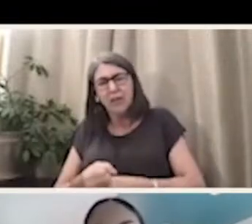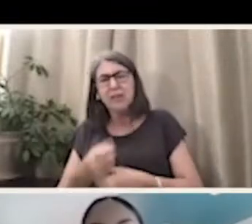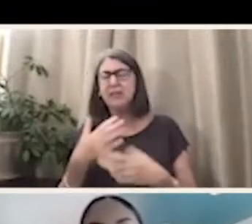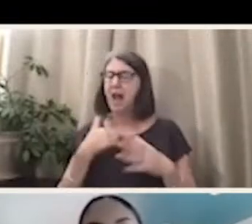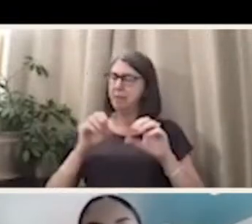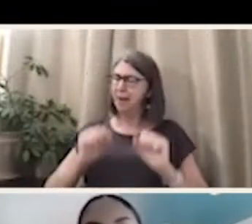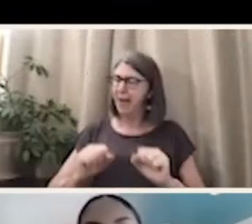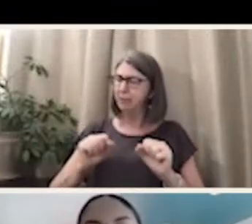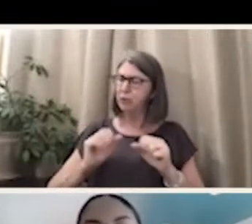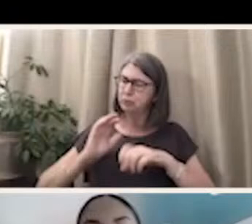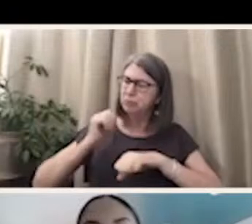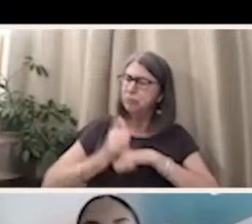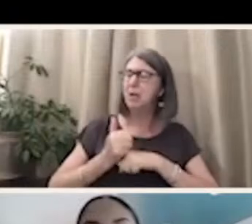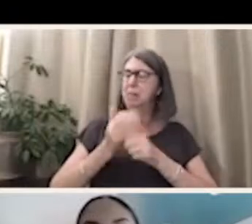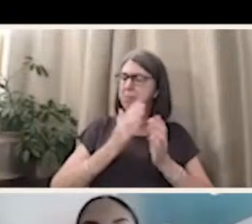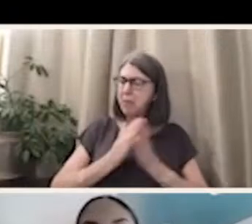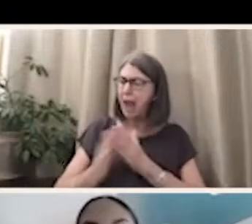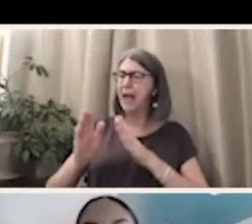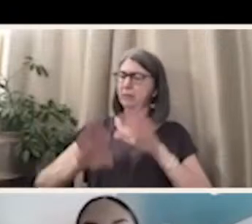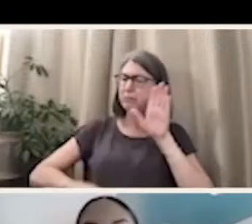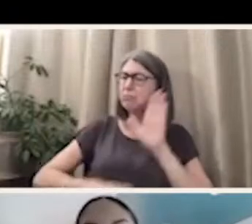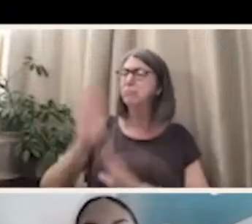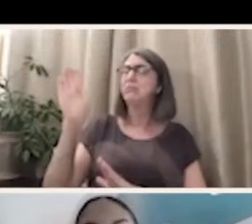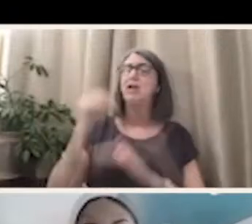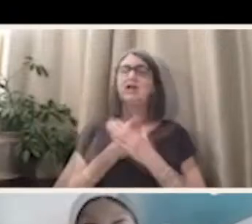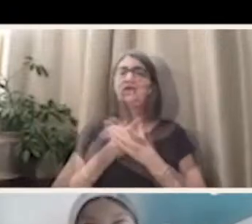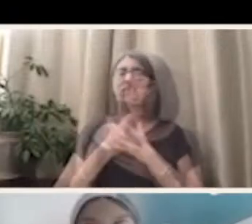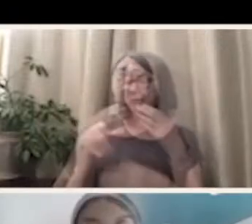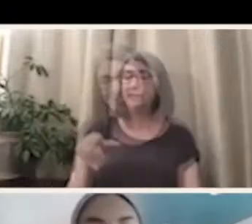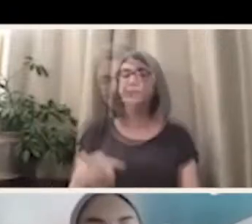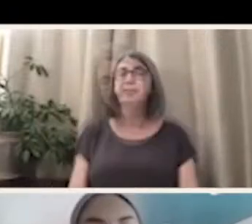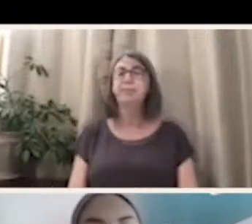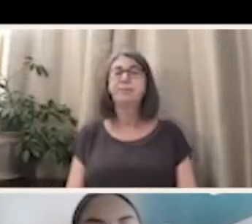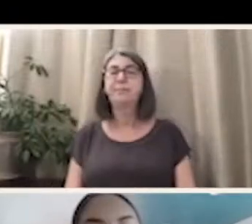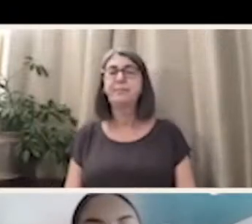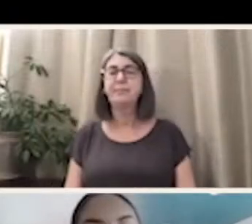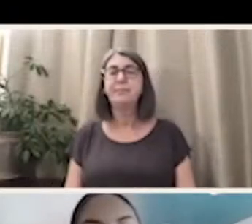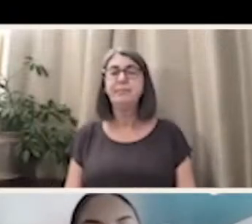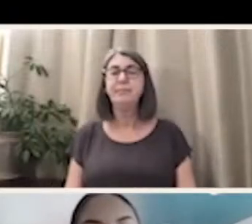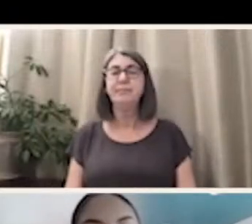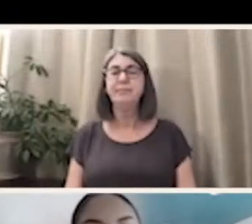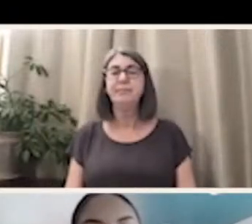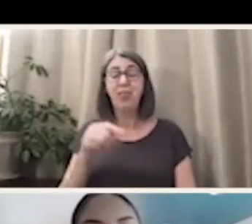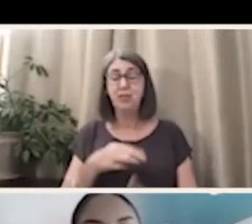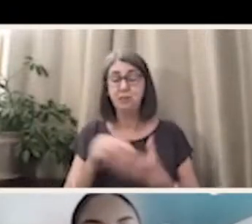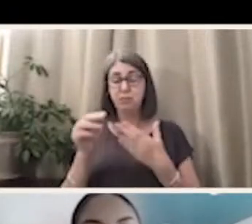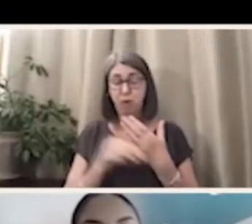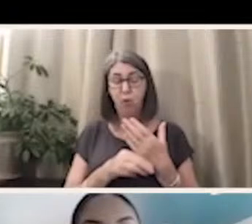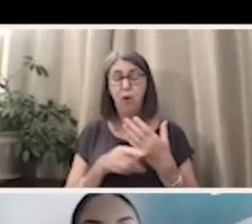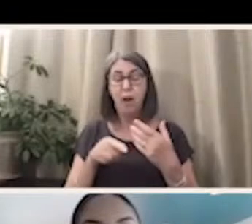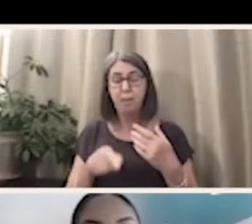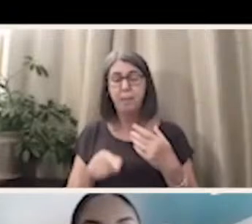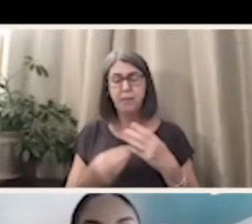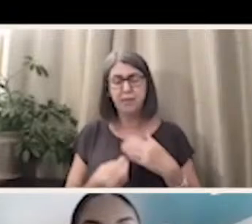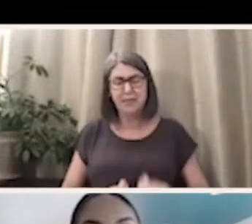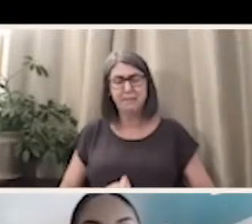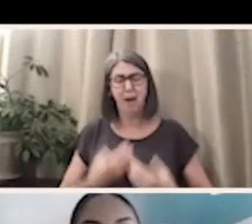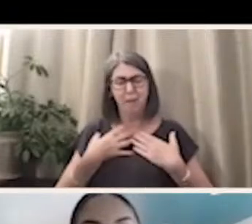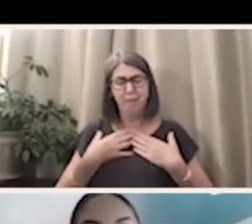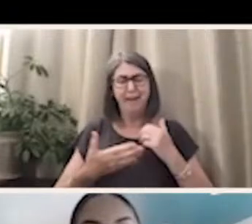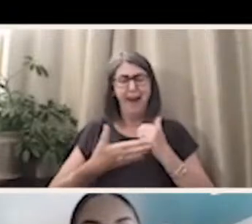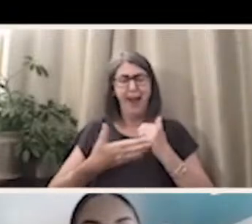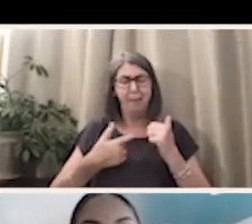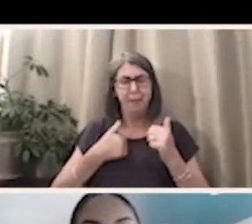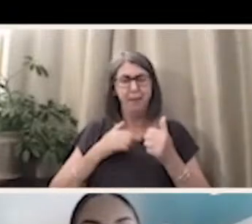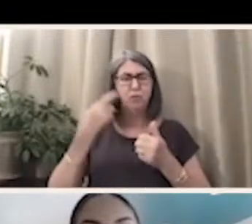in motion to launch my own graphic design and editing business. This program has inspired me and helped me